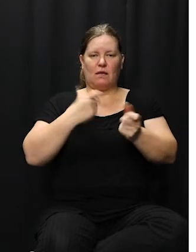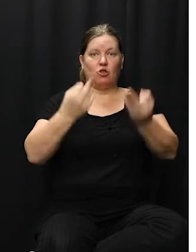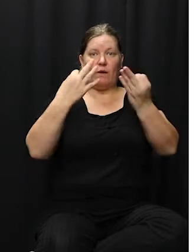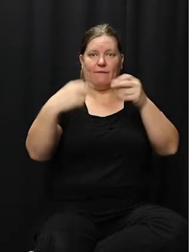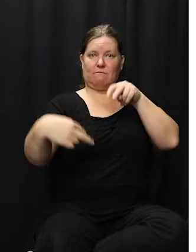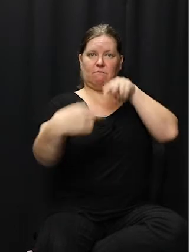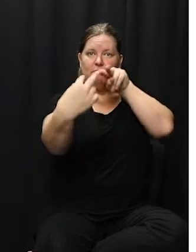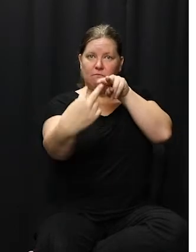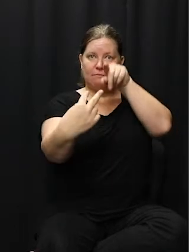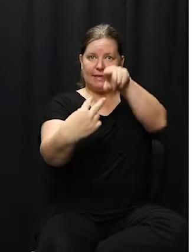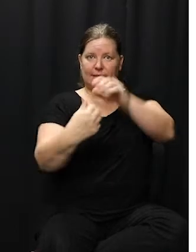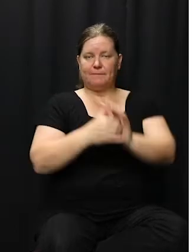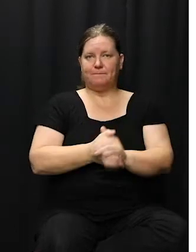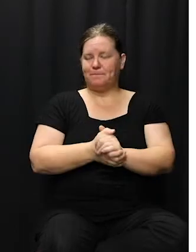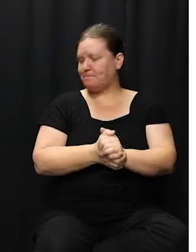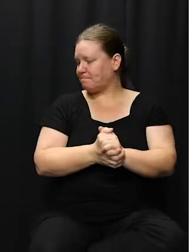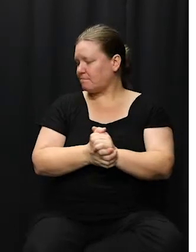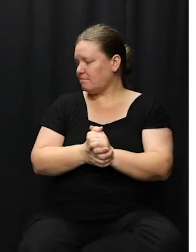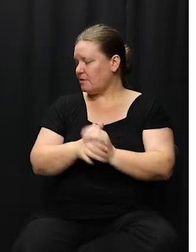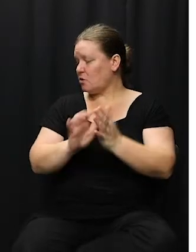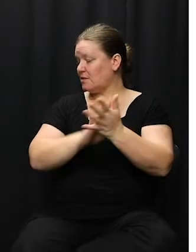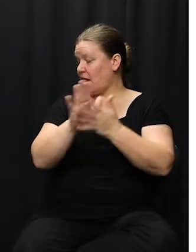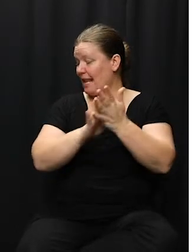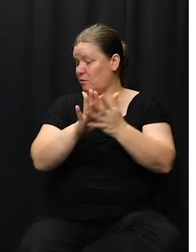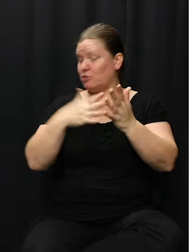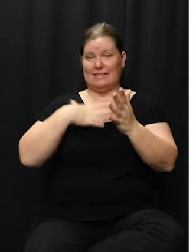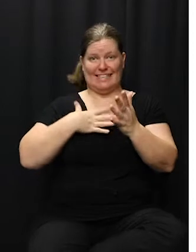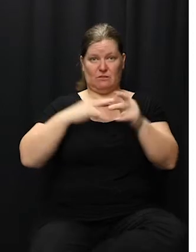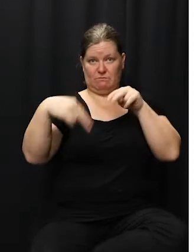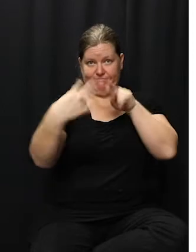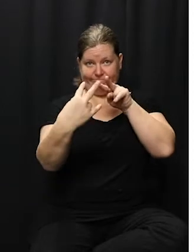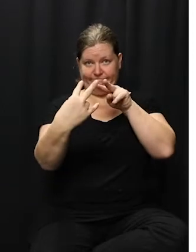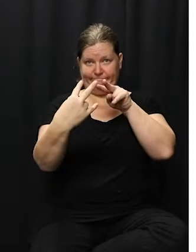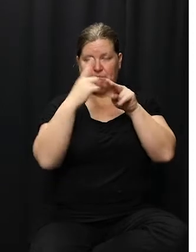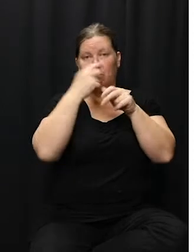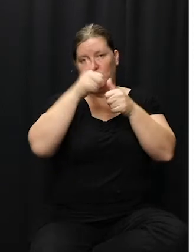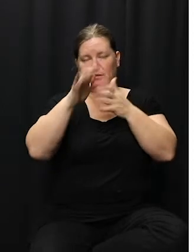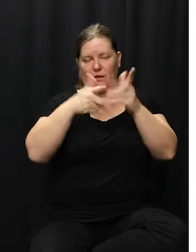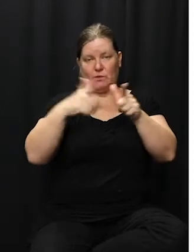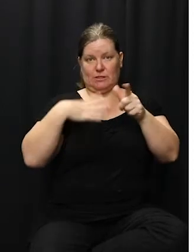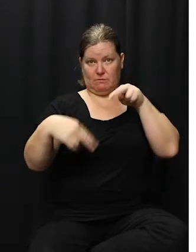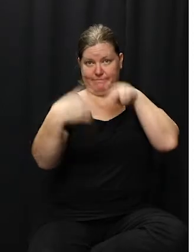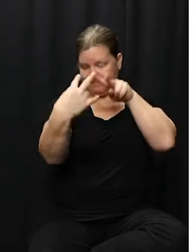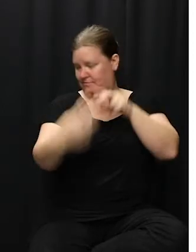anyway, sign languages need eye contact. When people use sign languages, they always have eye contact.